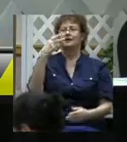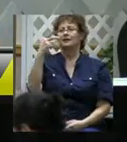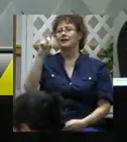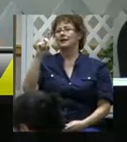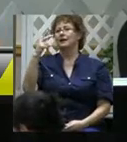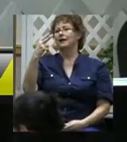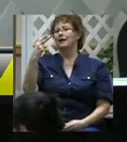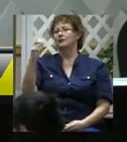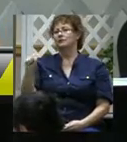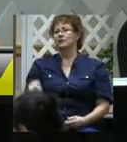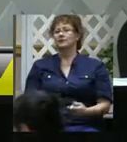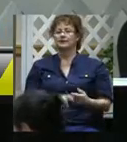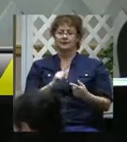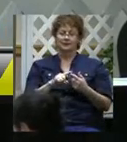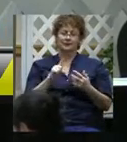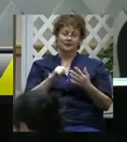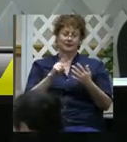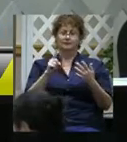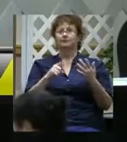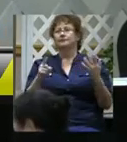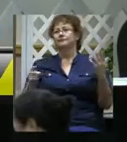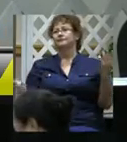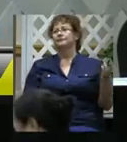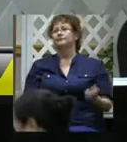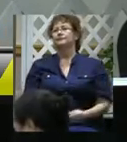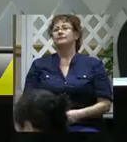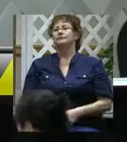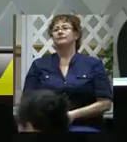further on your own on that.